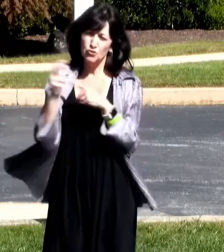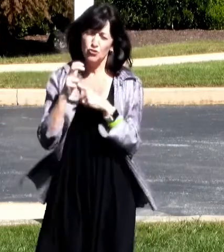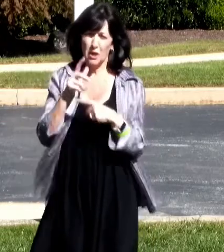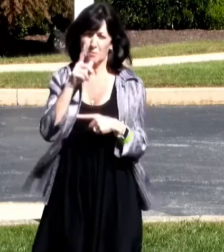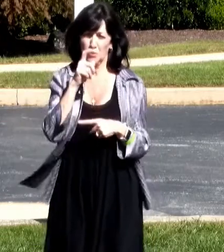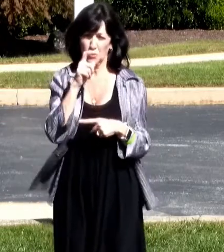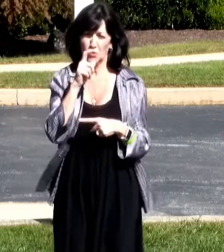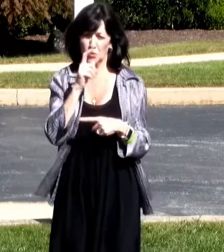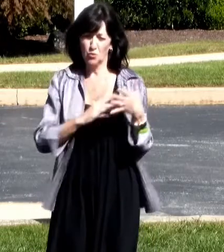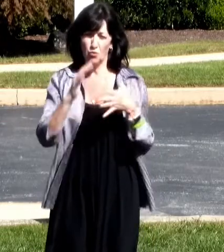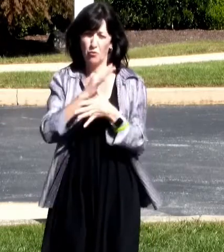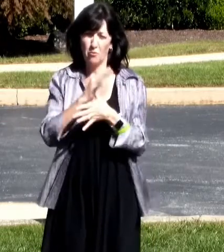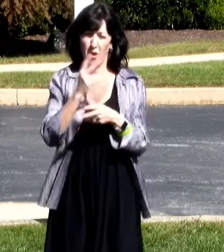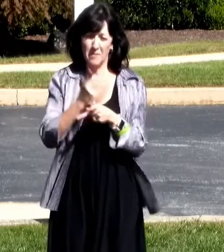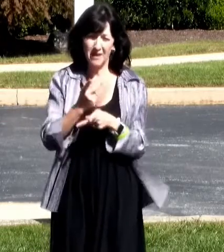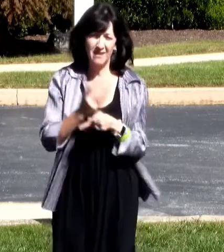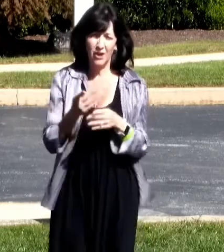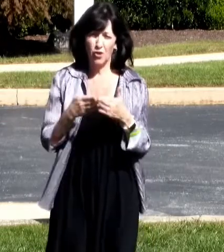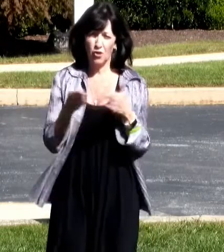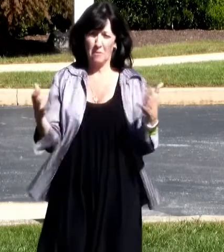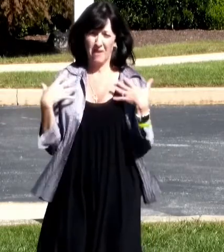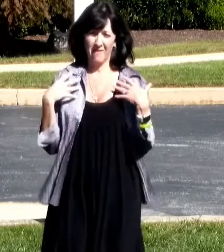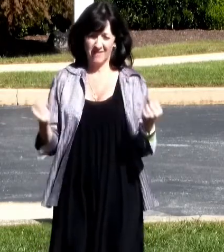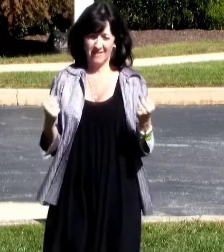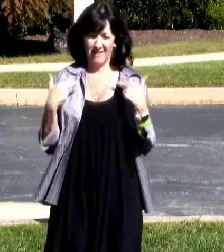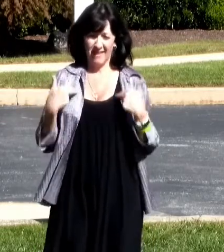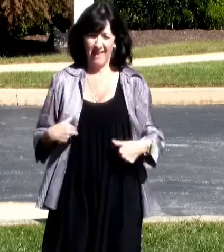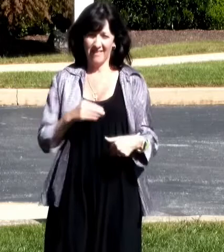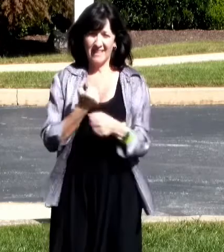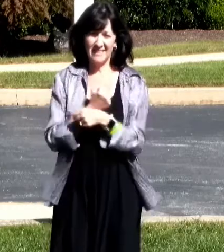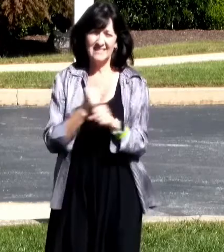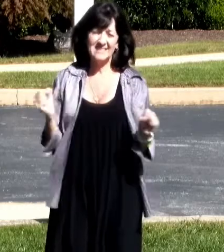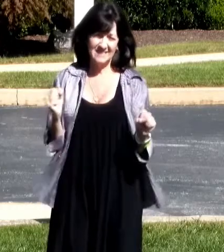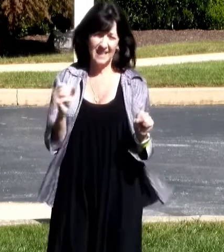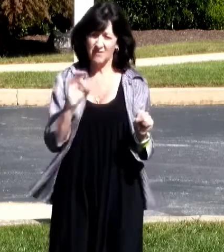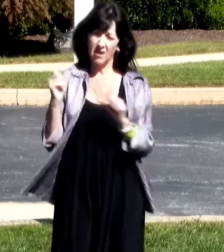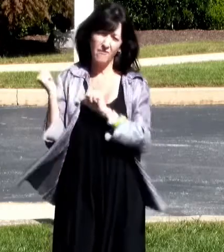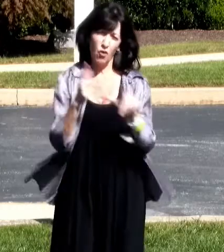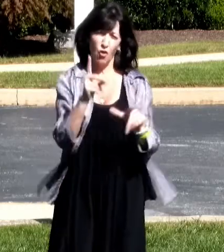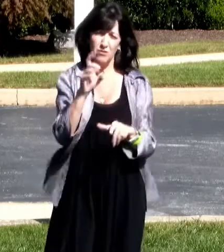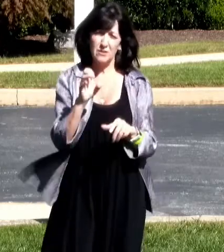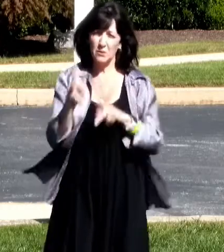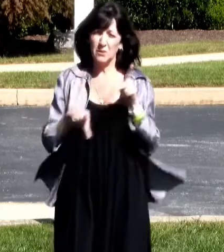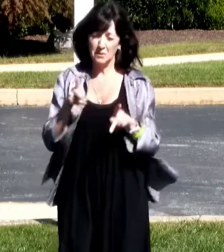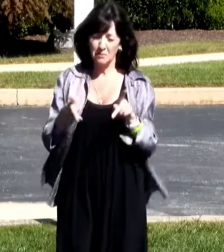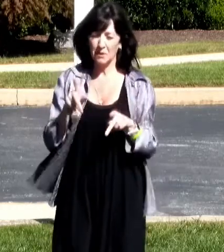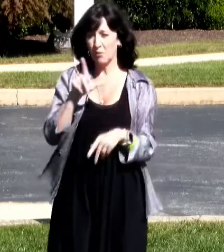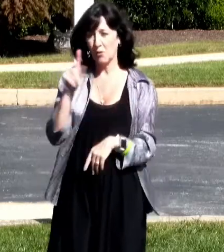care, for public health, really for the health and safety of all Delawareans. Lieutenant Governor.